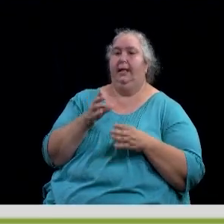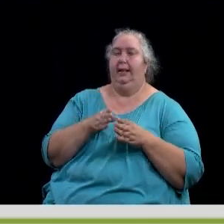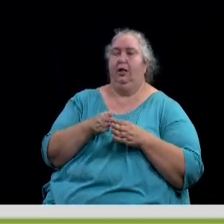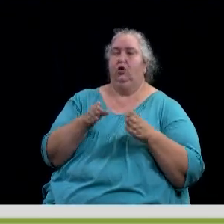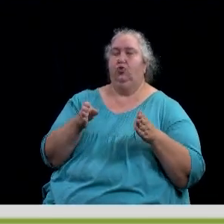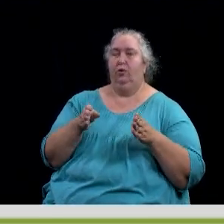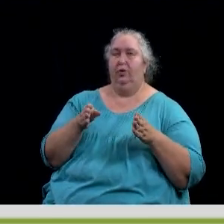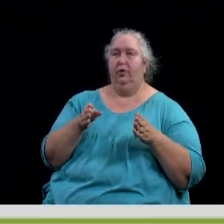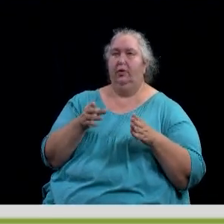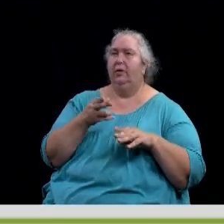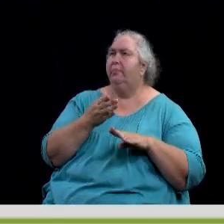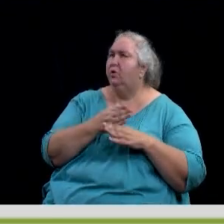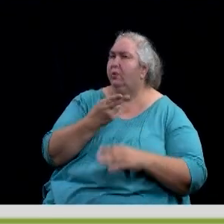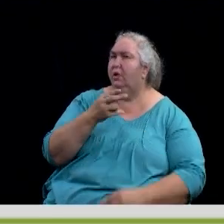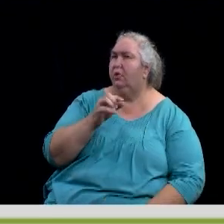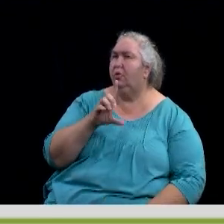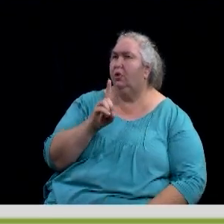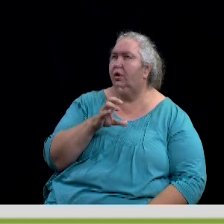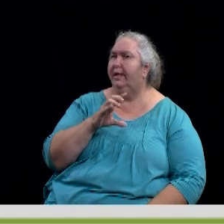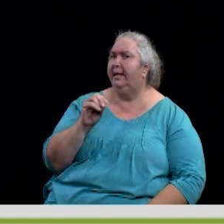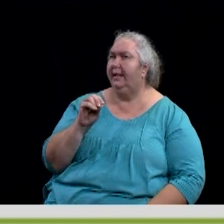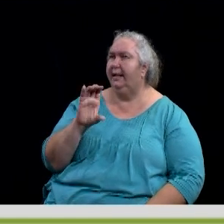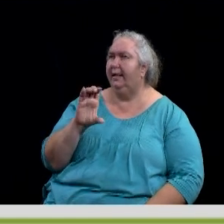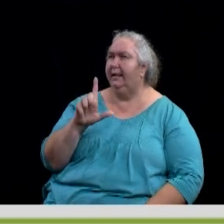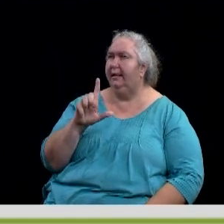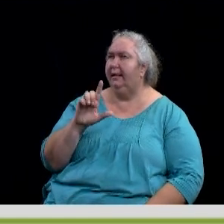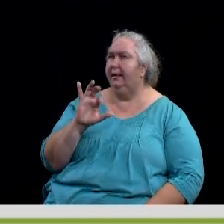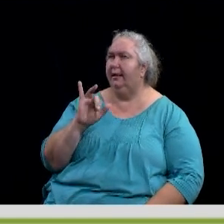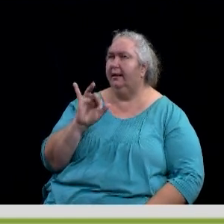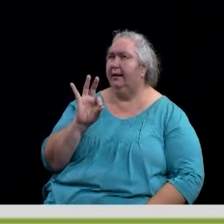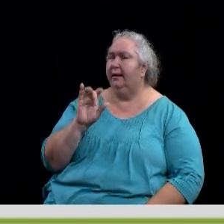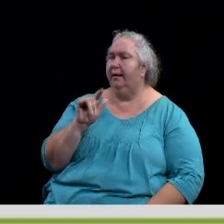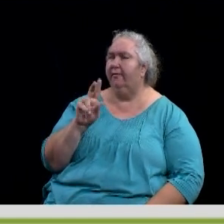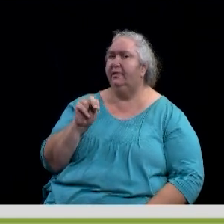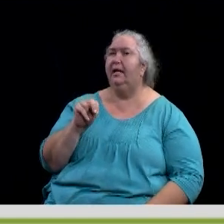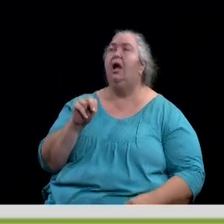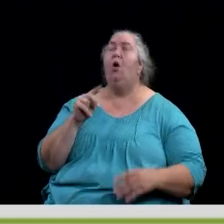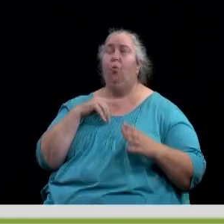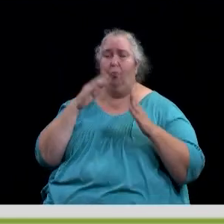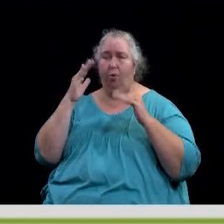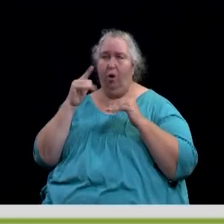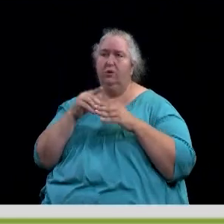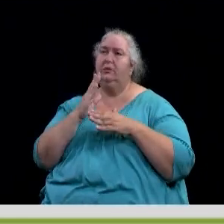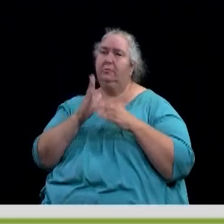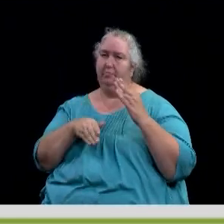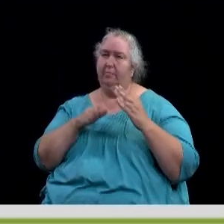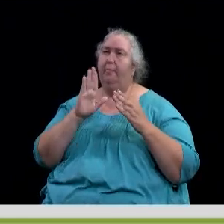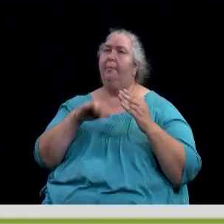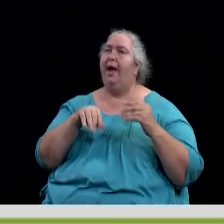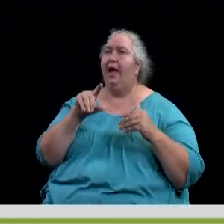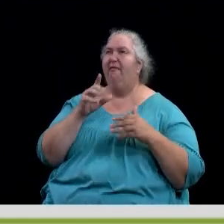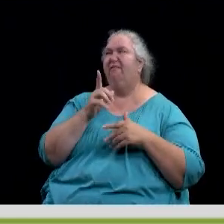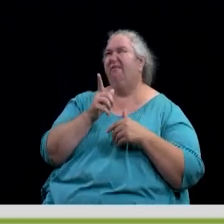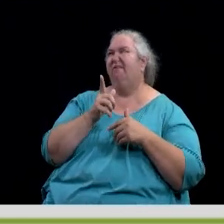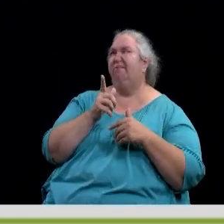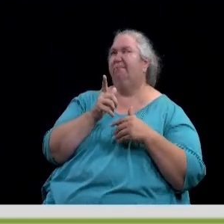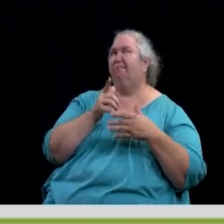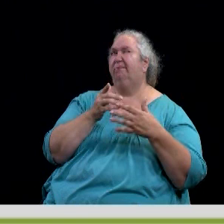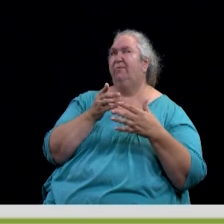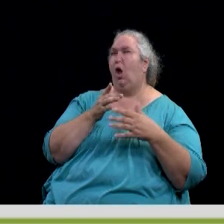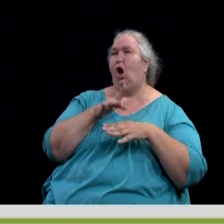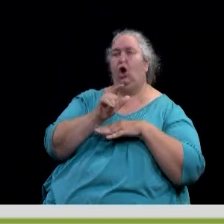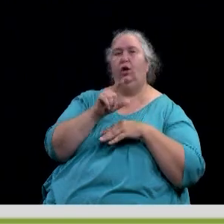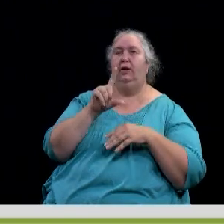is anticipated to be completed by the first part of 2021, which aligns with the plans to start the larger revitalization